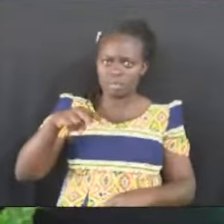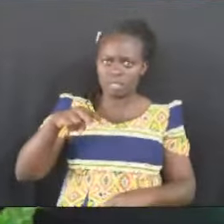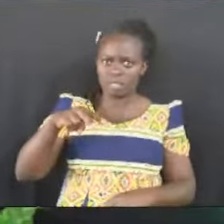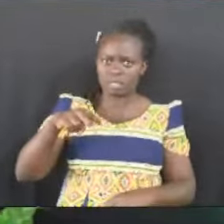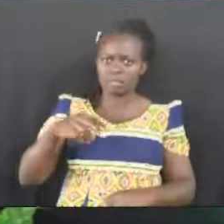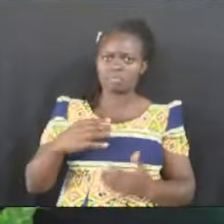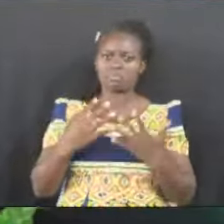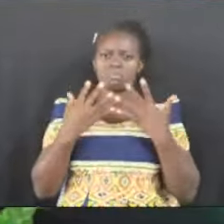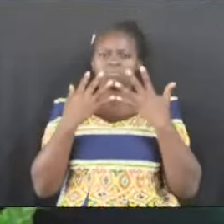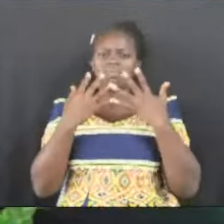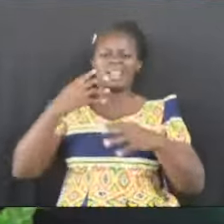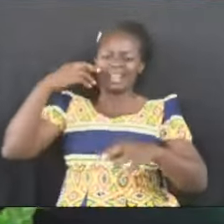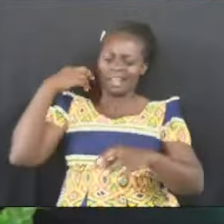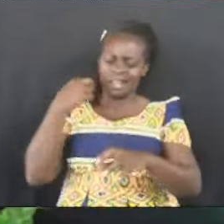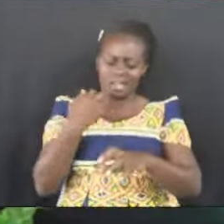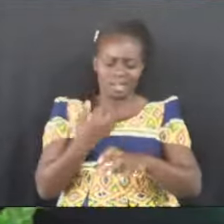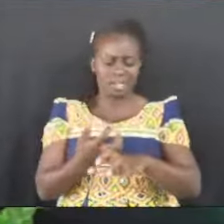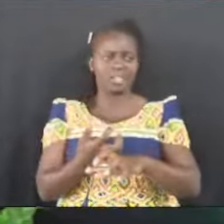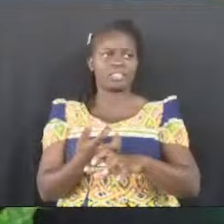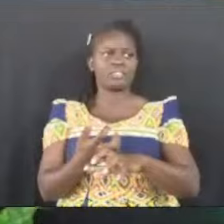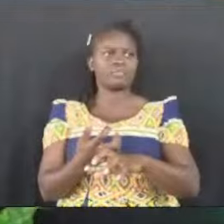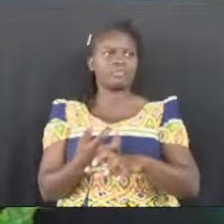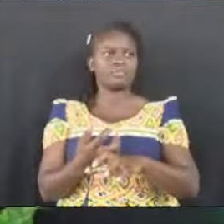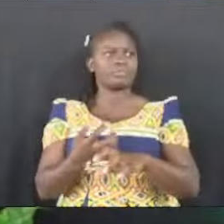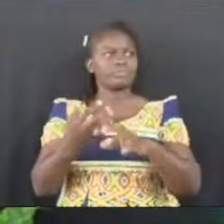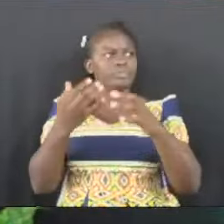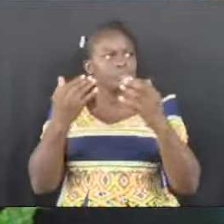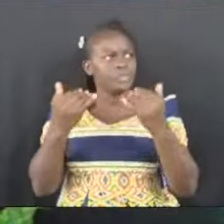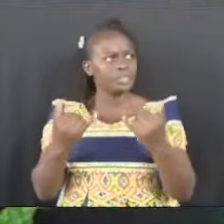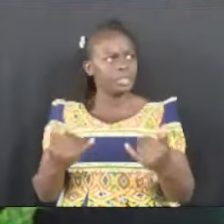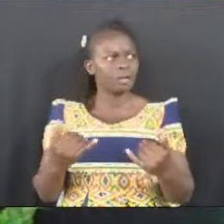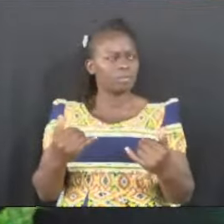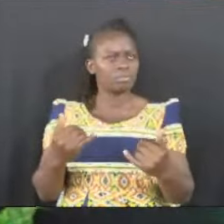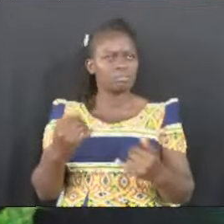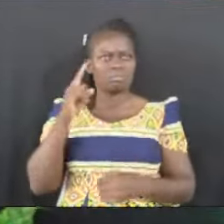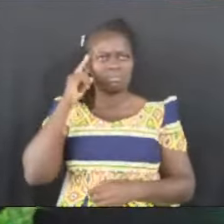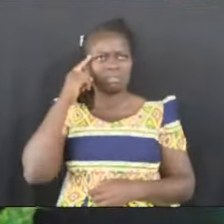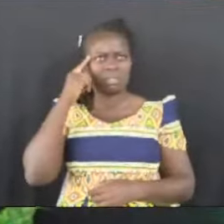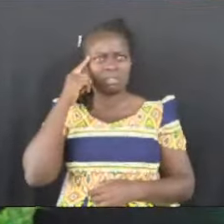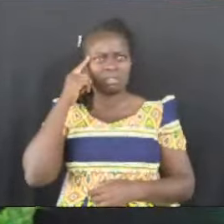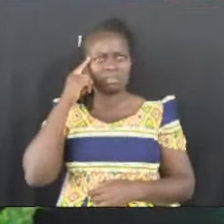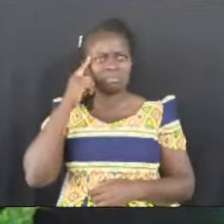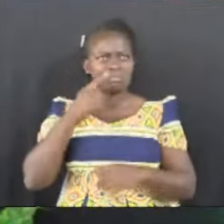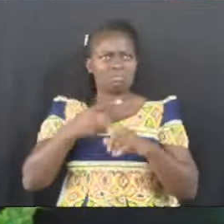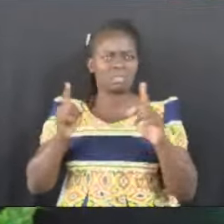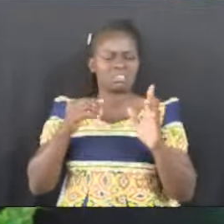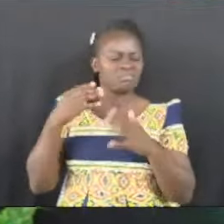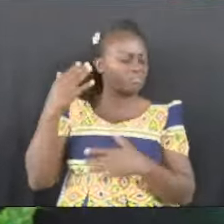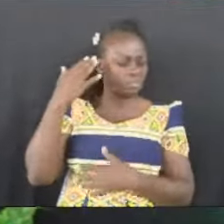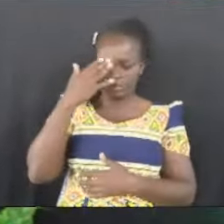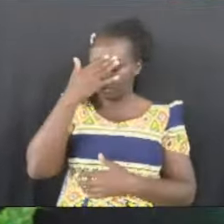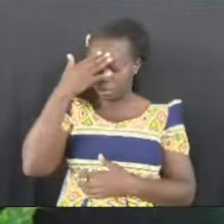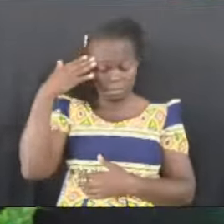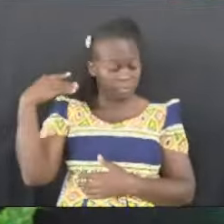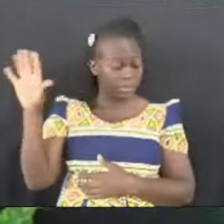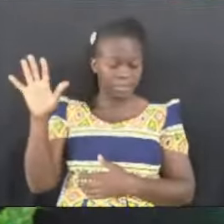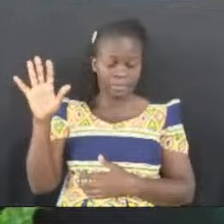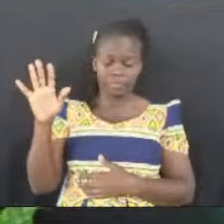hill. Now, I didn't make much of it. We went back to the